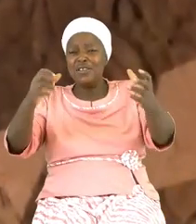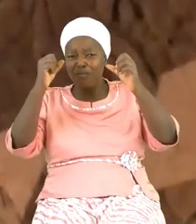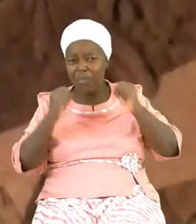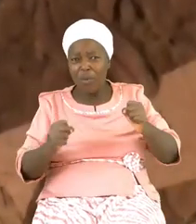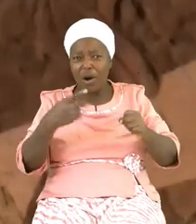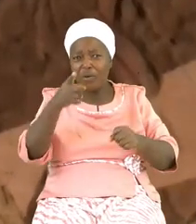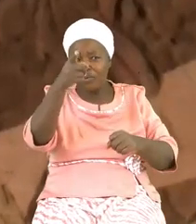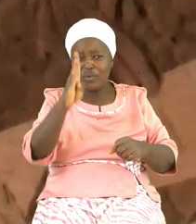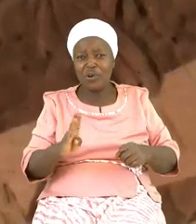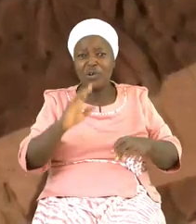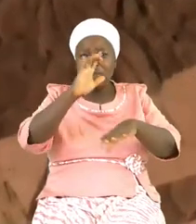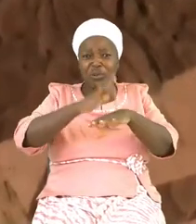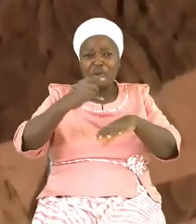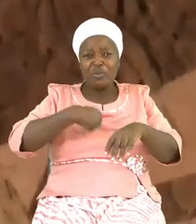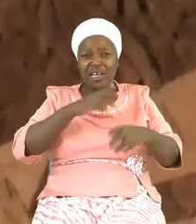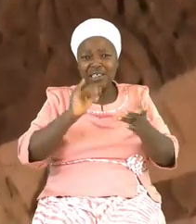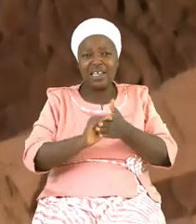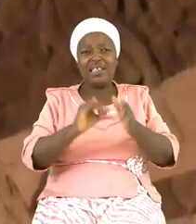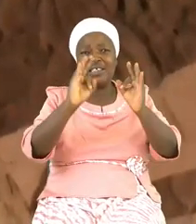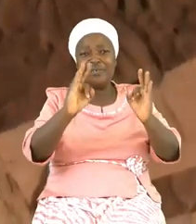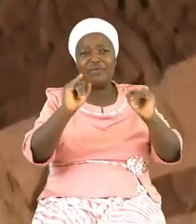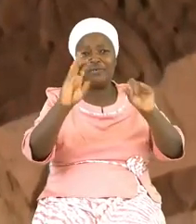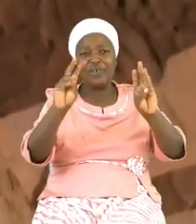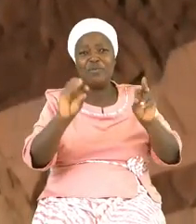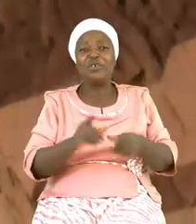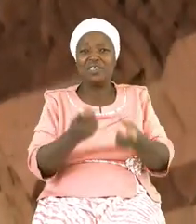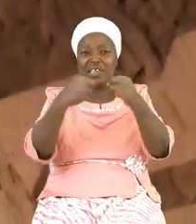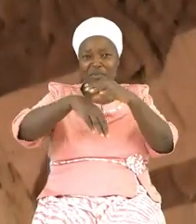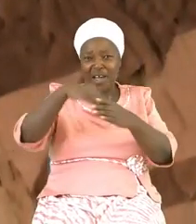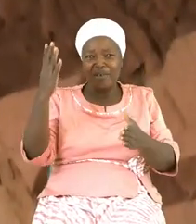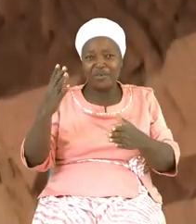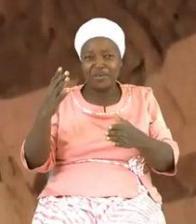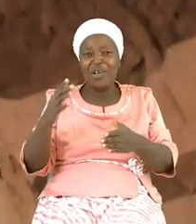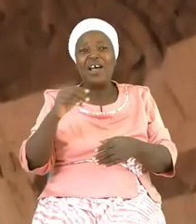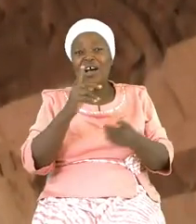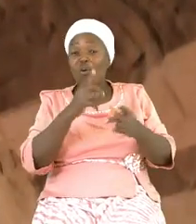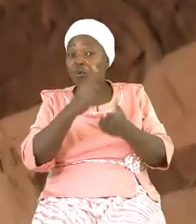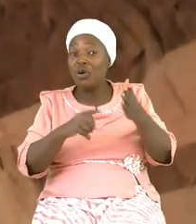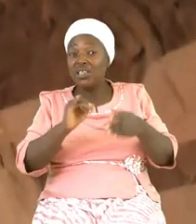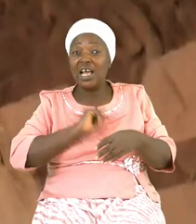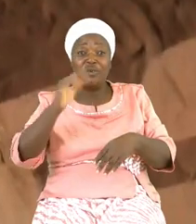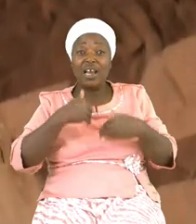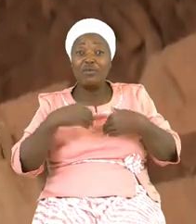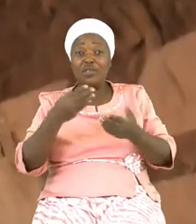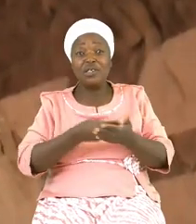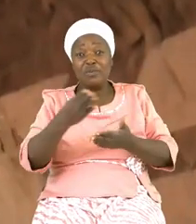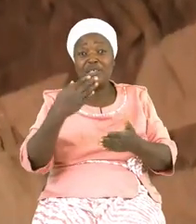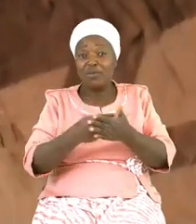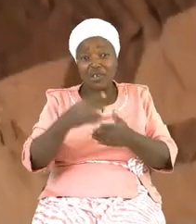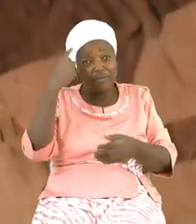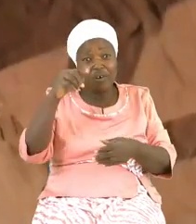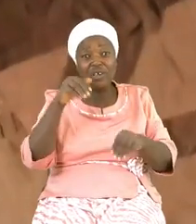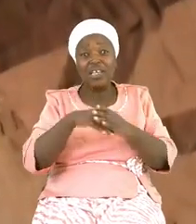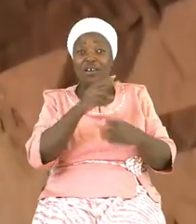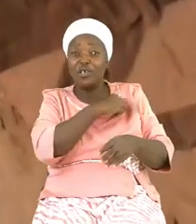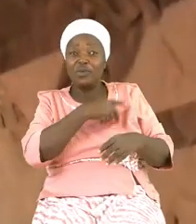fibroid came out on its own. What I would have spent money in the hospital, the Lord did it for me,